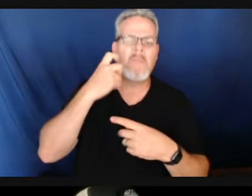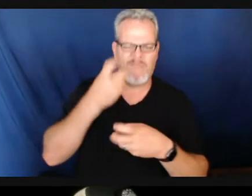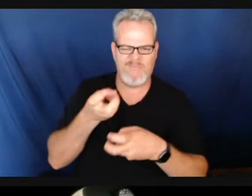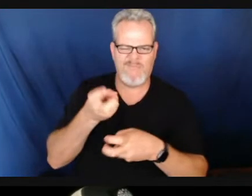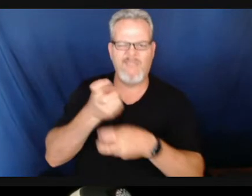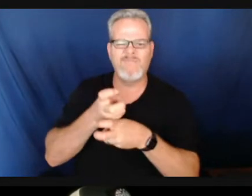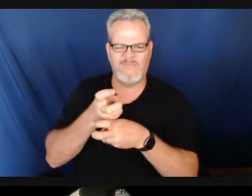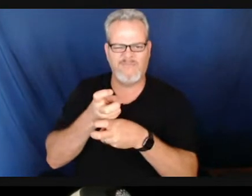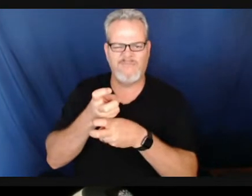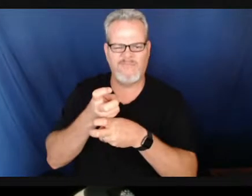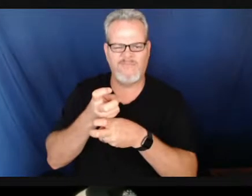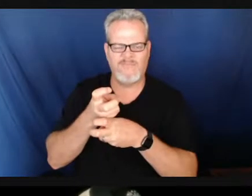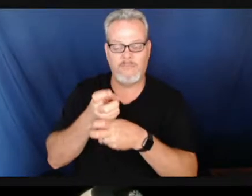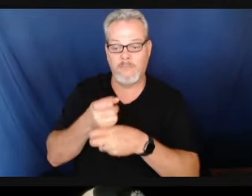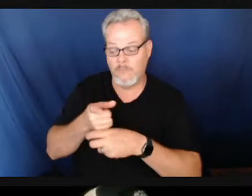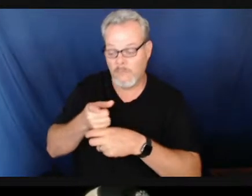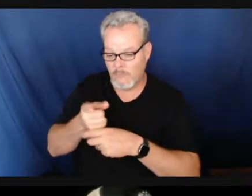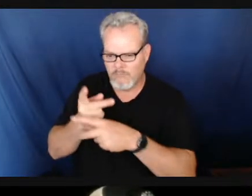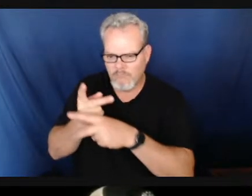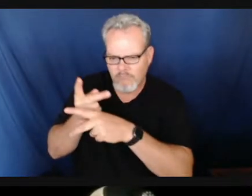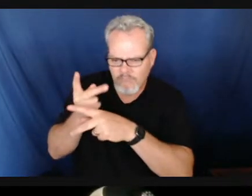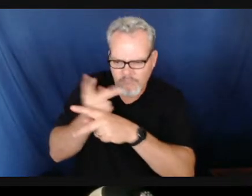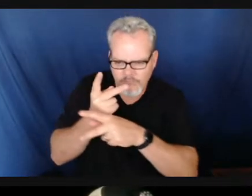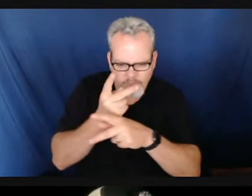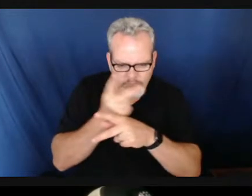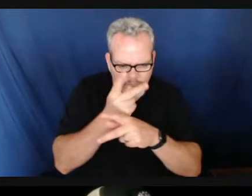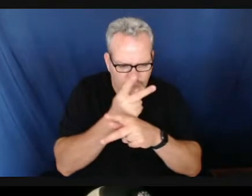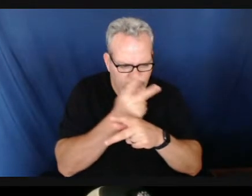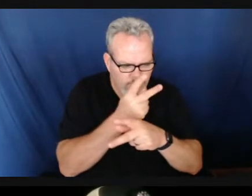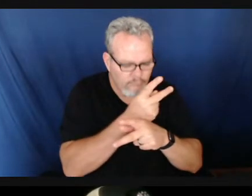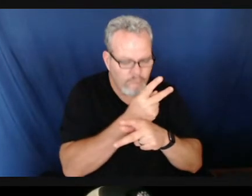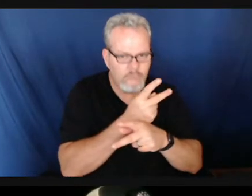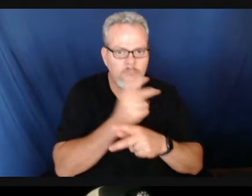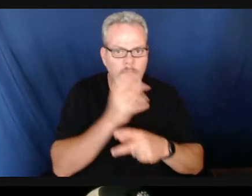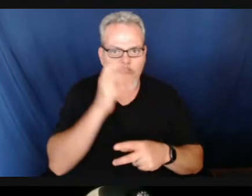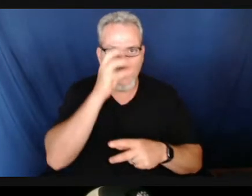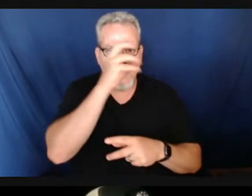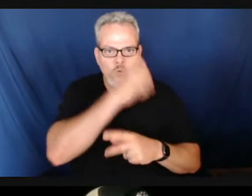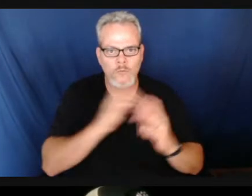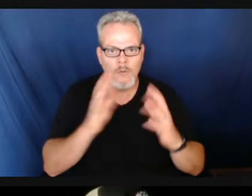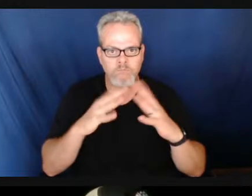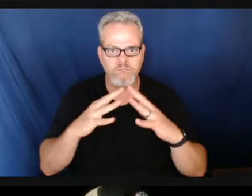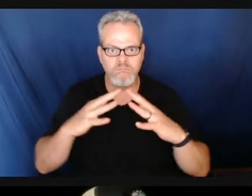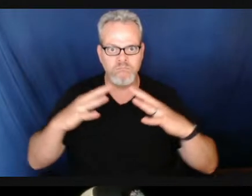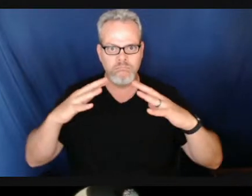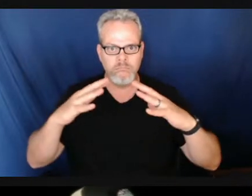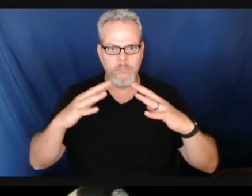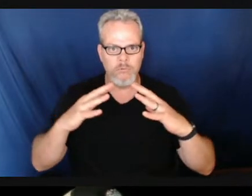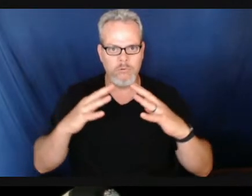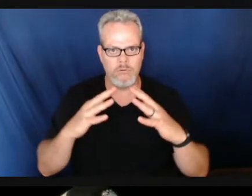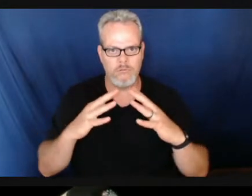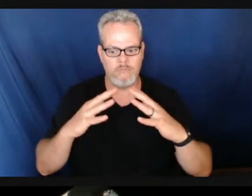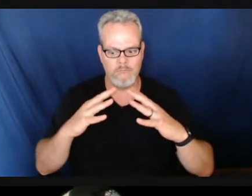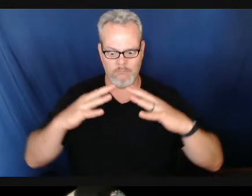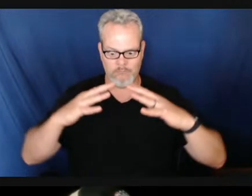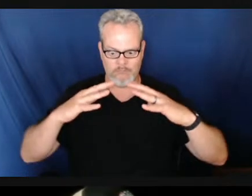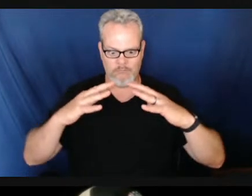Their calculations assume the inflation pattern has returned to the long-term modeled